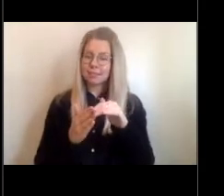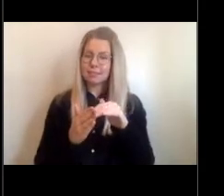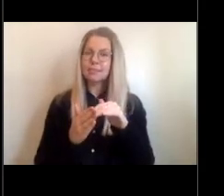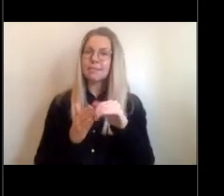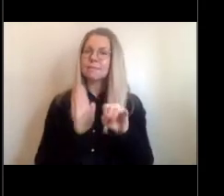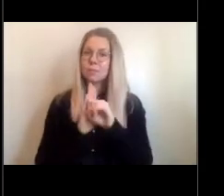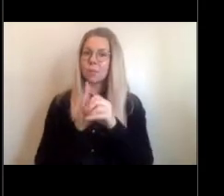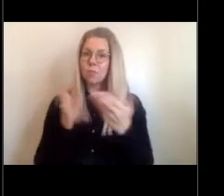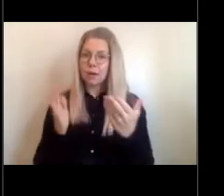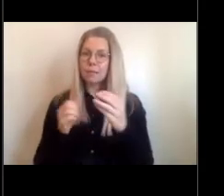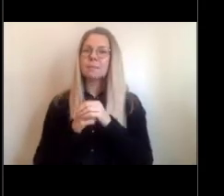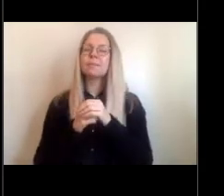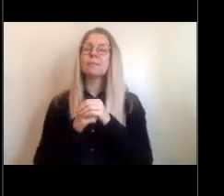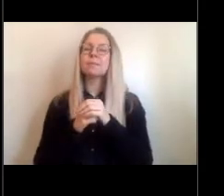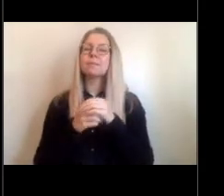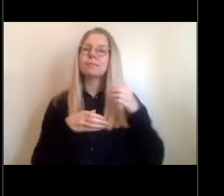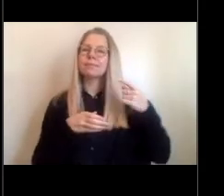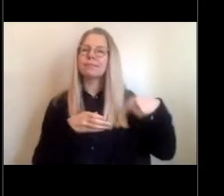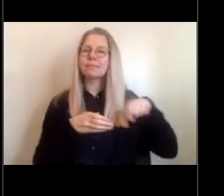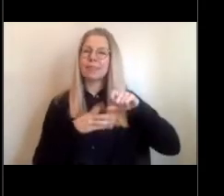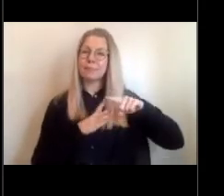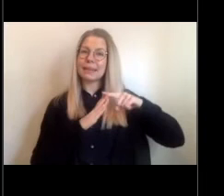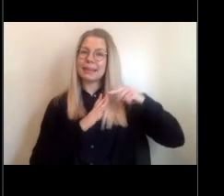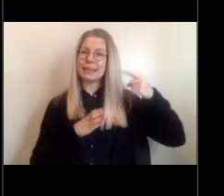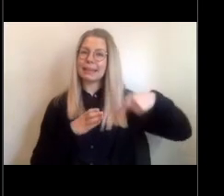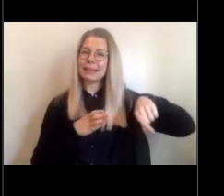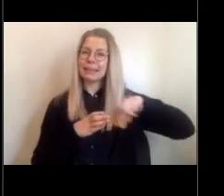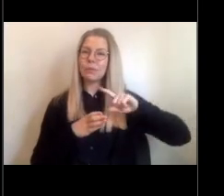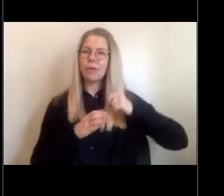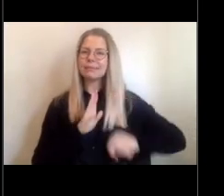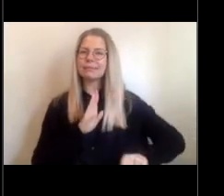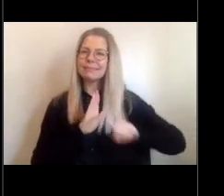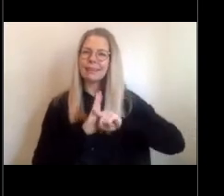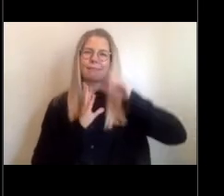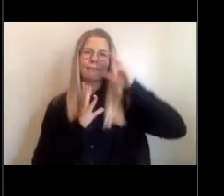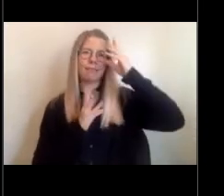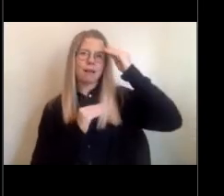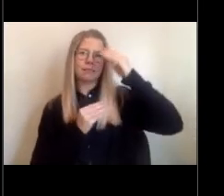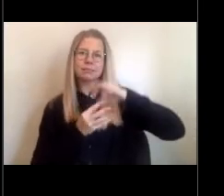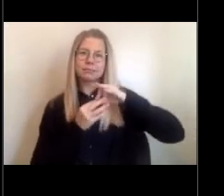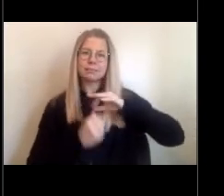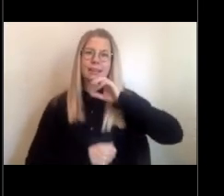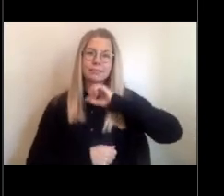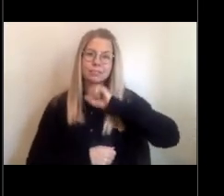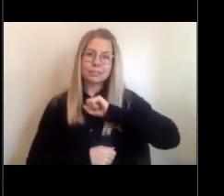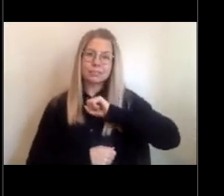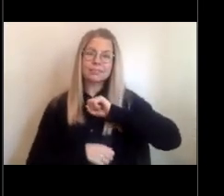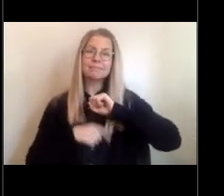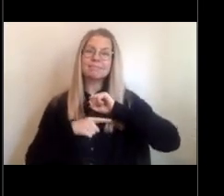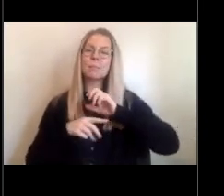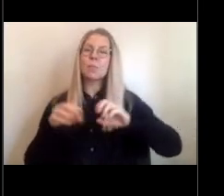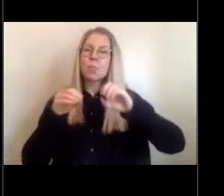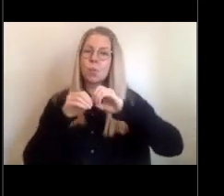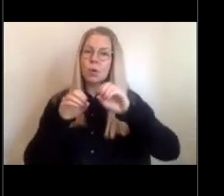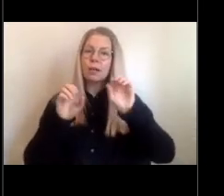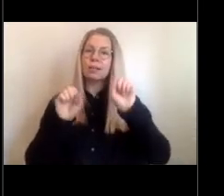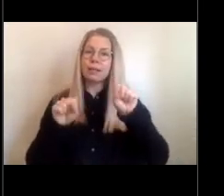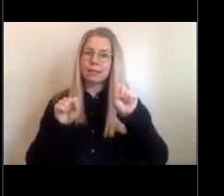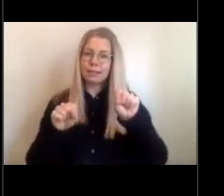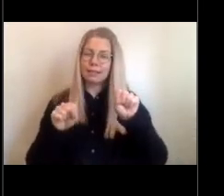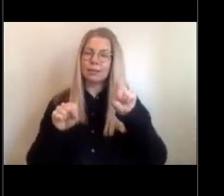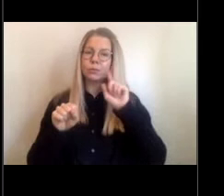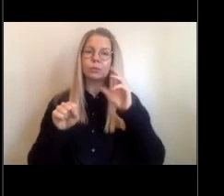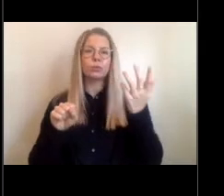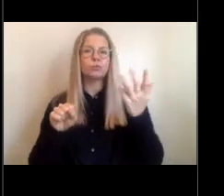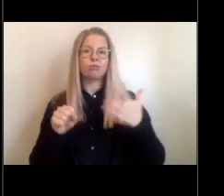more negative age stereotypes were actually significantly more likely to experience a cardiovascular event over the next 38